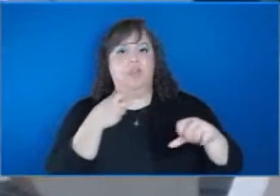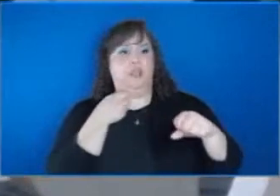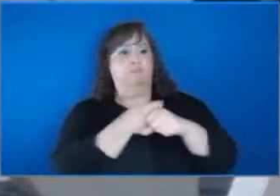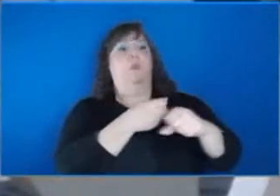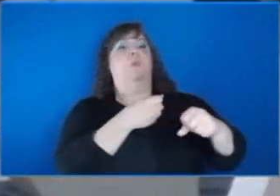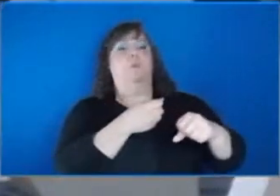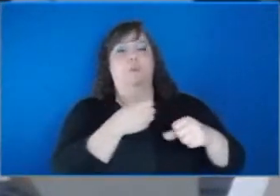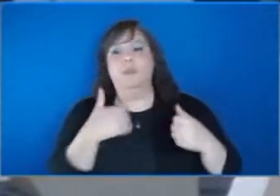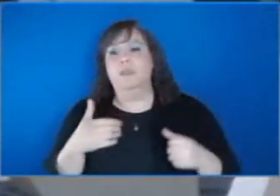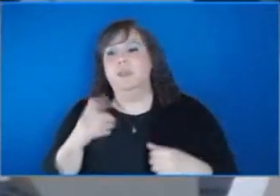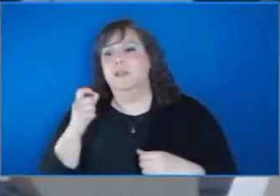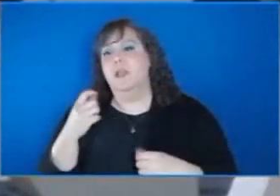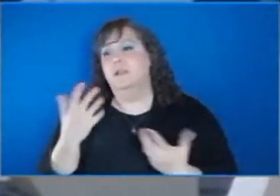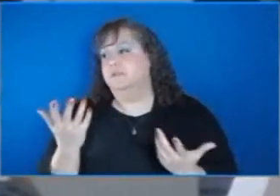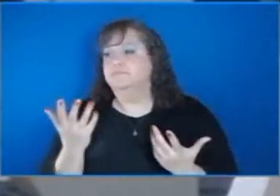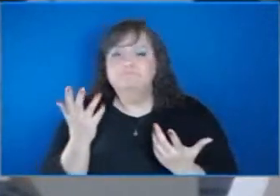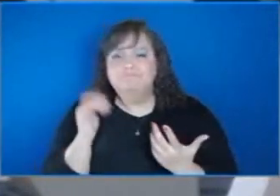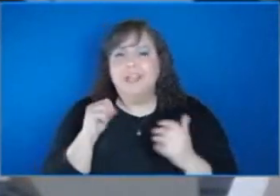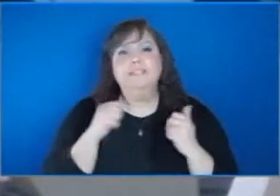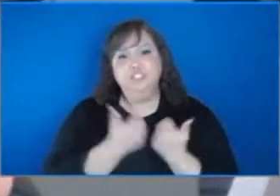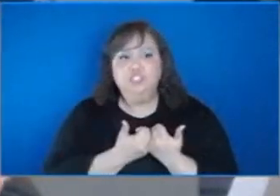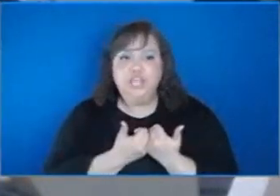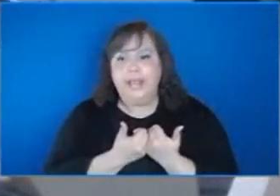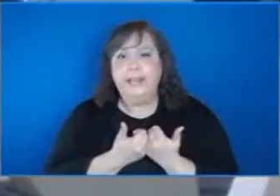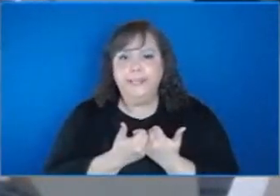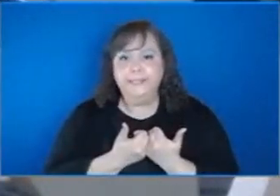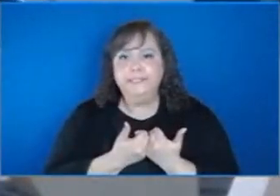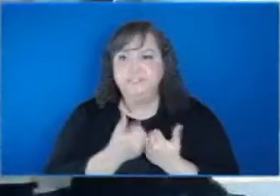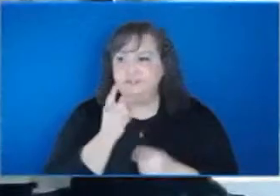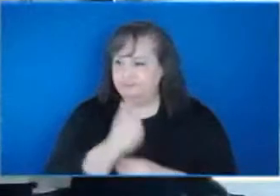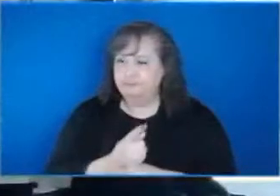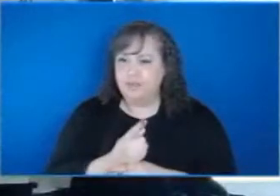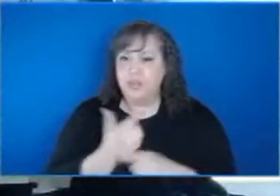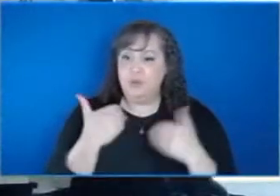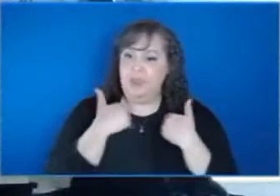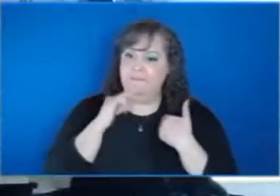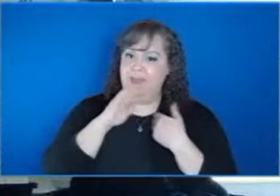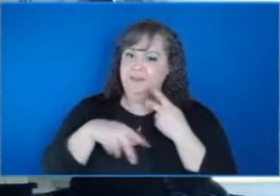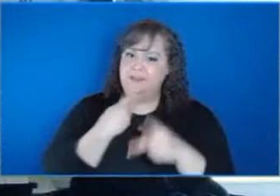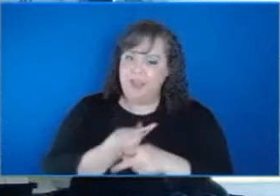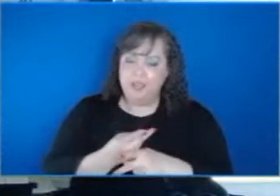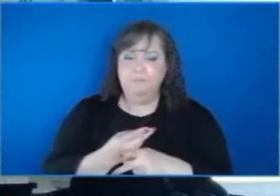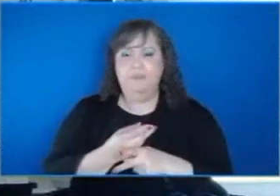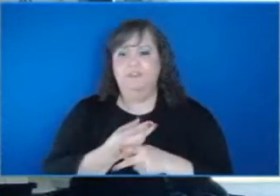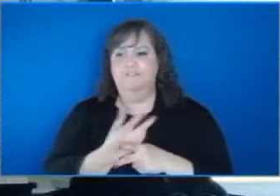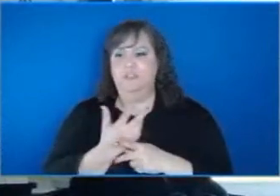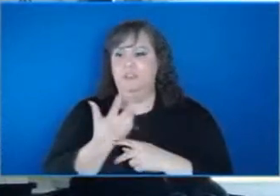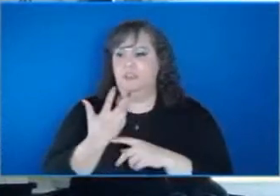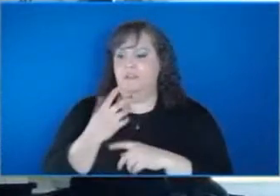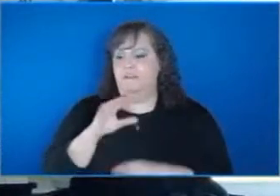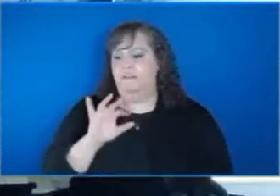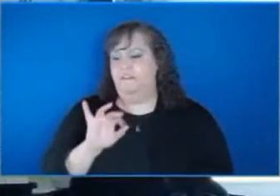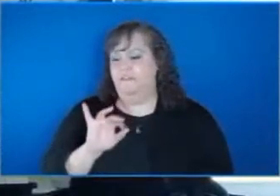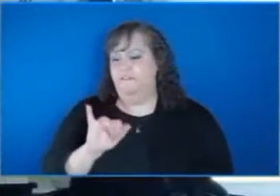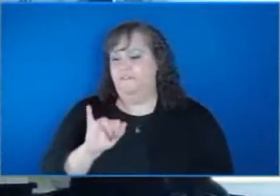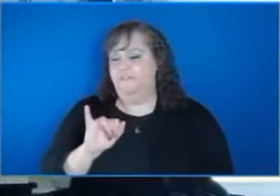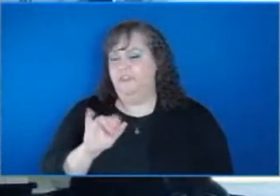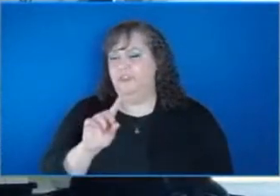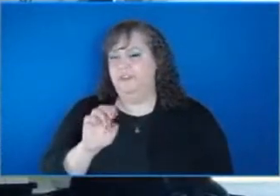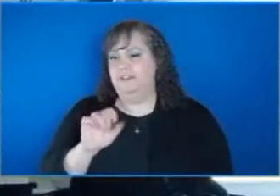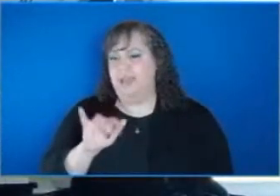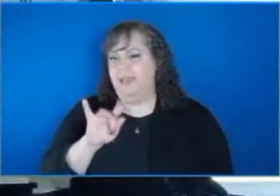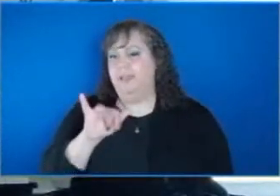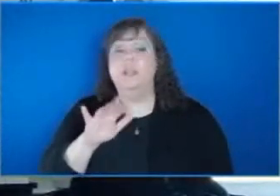operate the spacecraft. And that's challenging in its own right, right? To have that sort of fidelity. And asteroids are not round. You know, they have all sorts